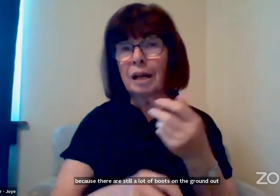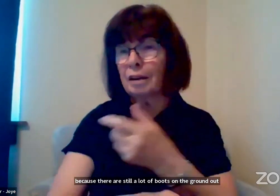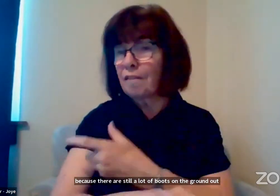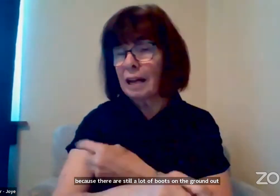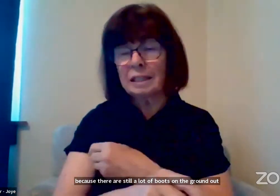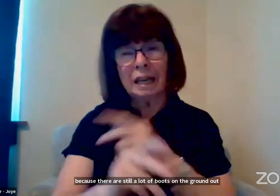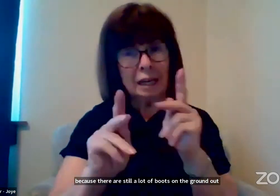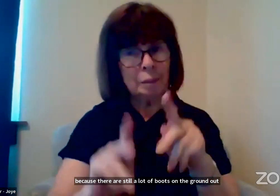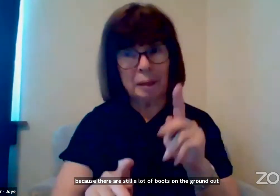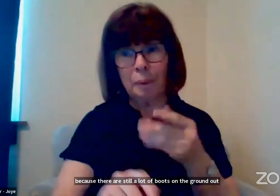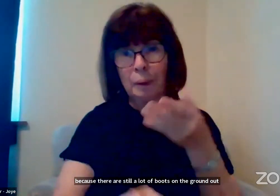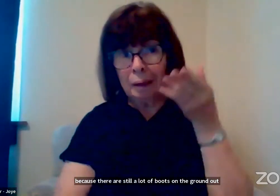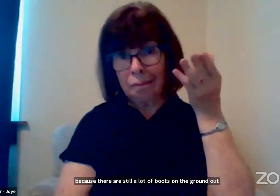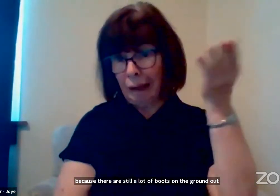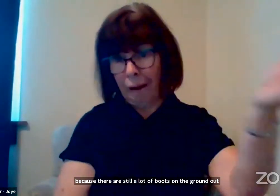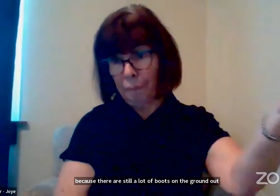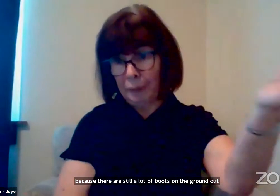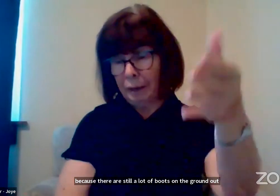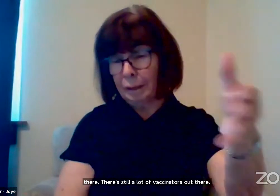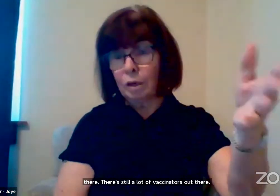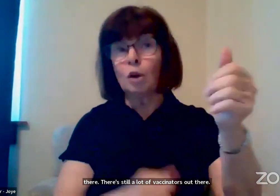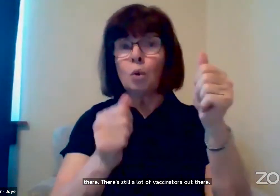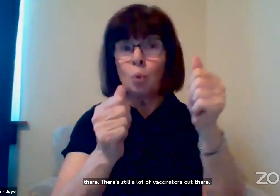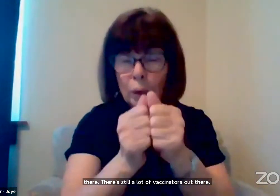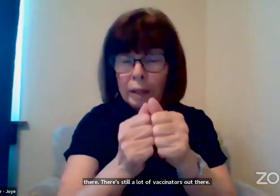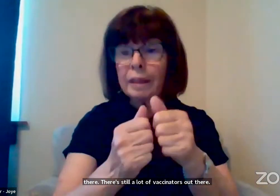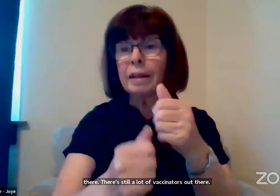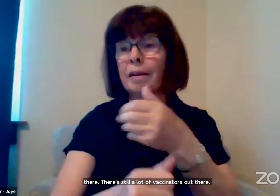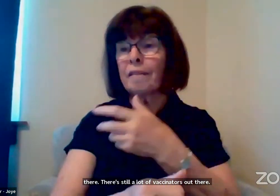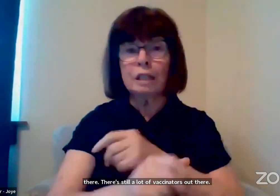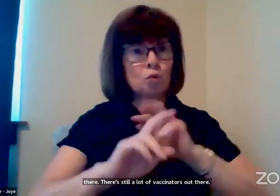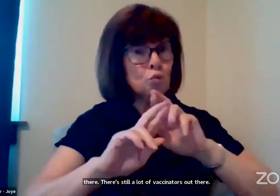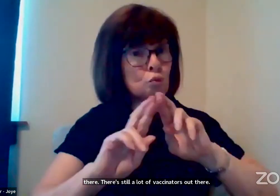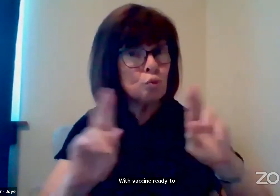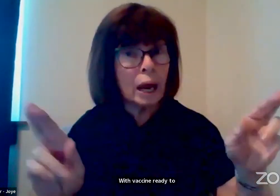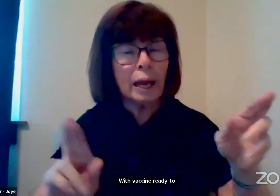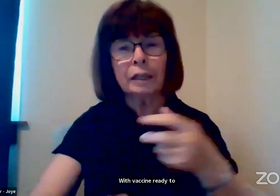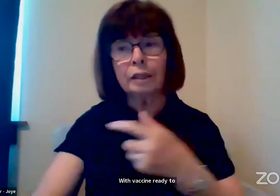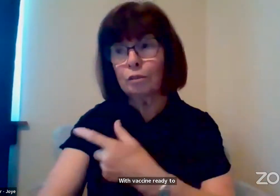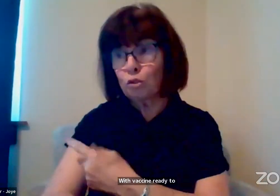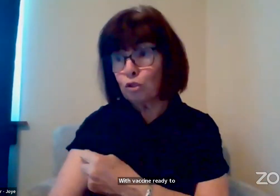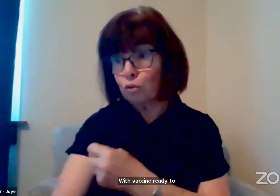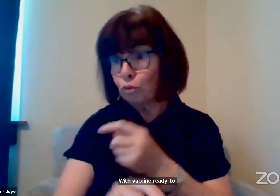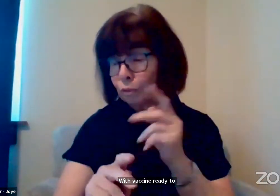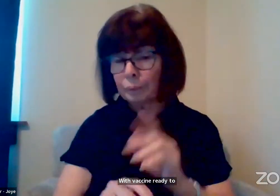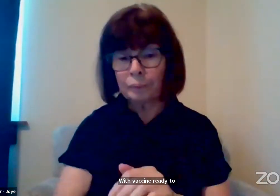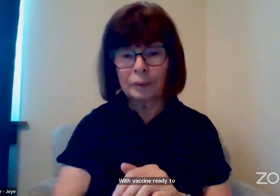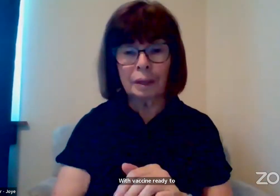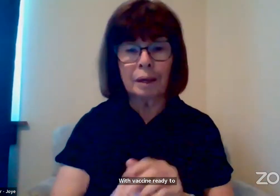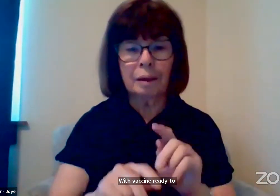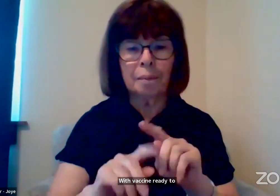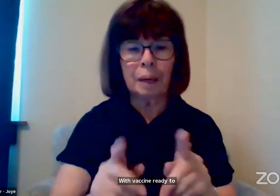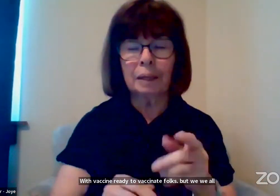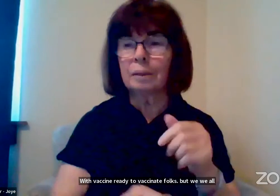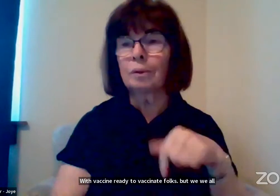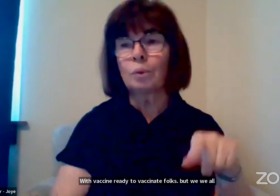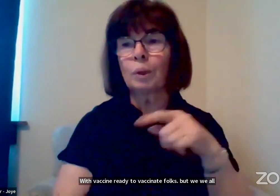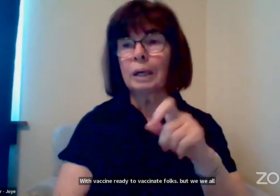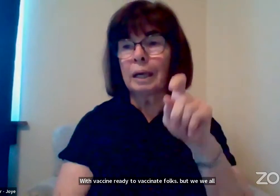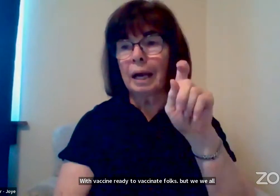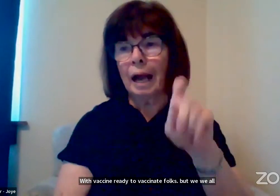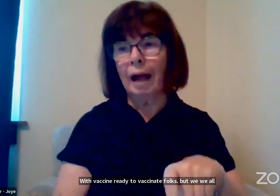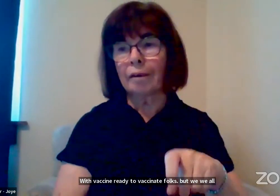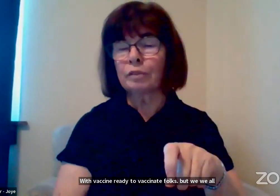there with vaccine, ready to vaccinate folks. But we all collectively do need